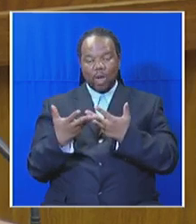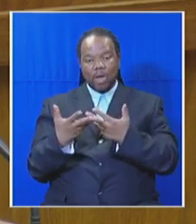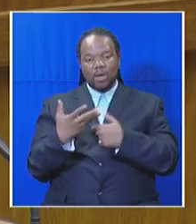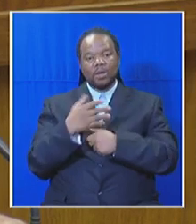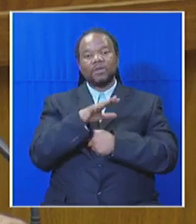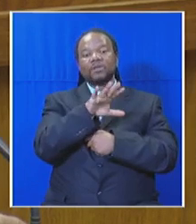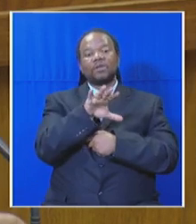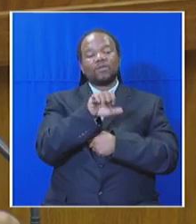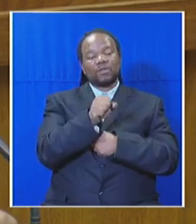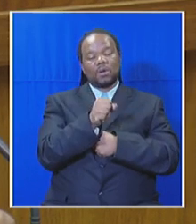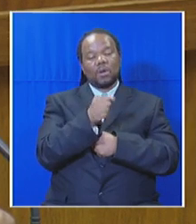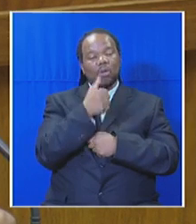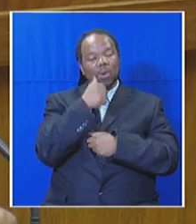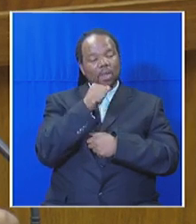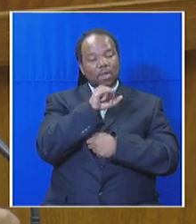June